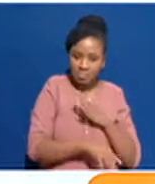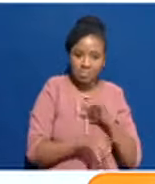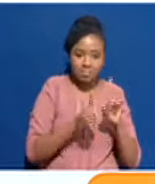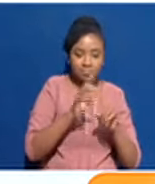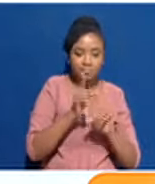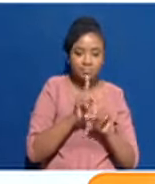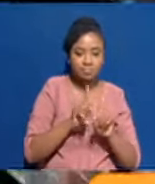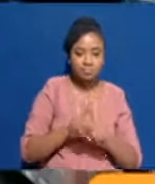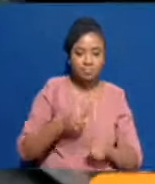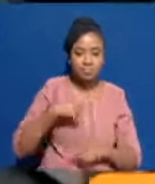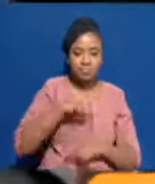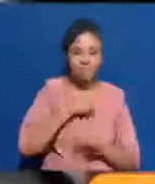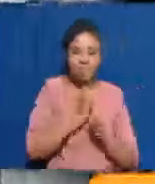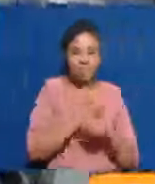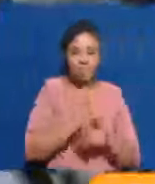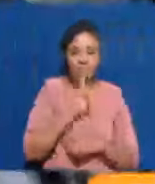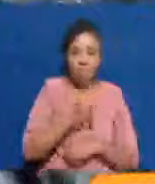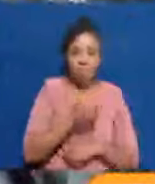there is zero